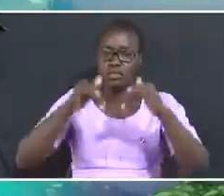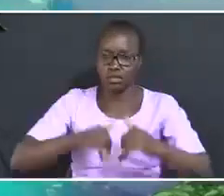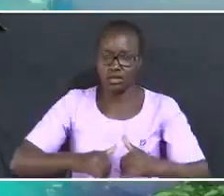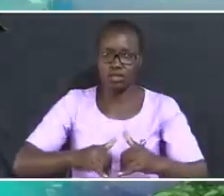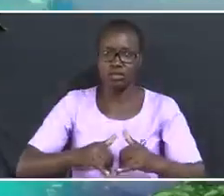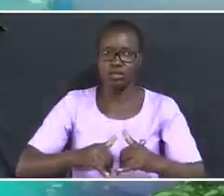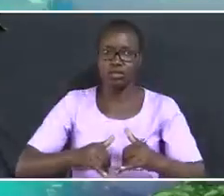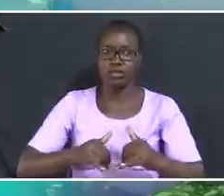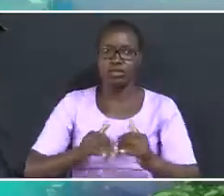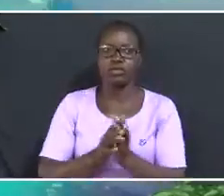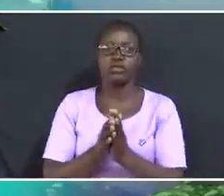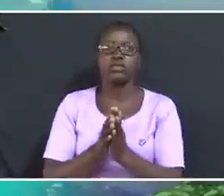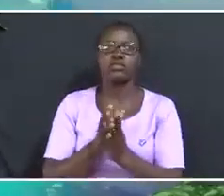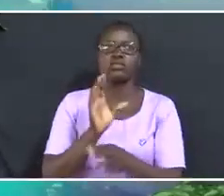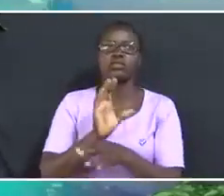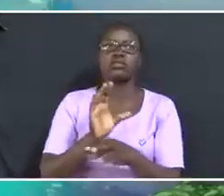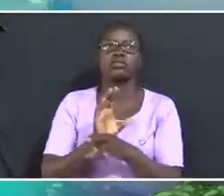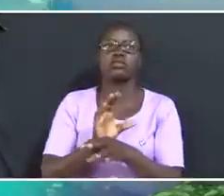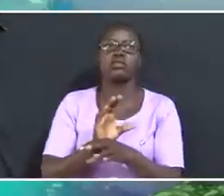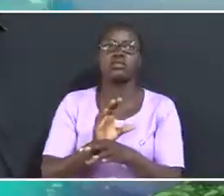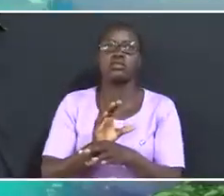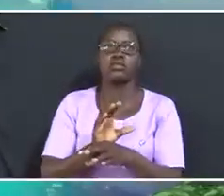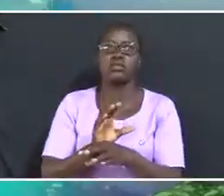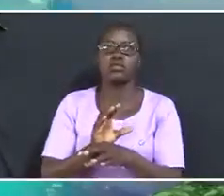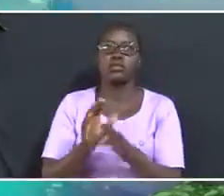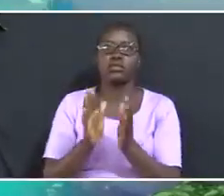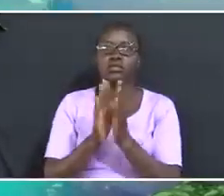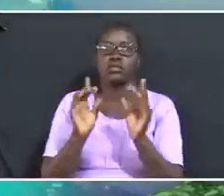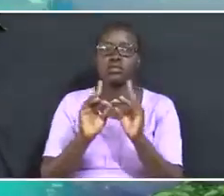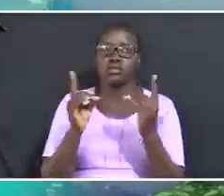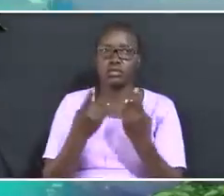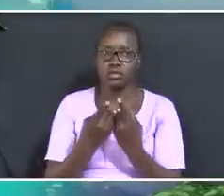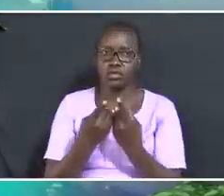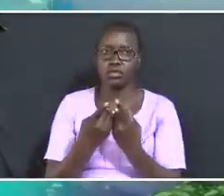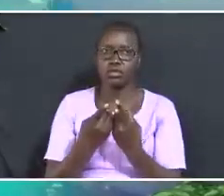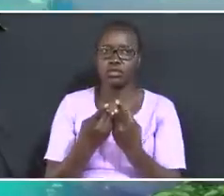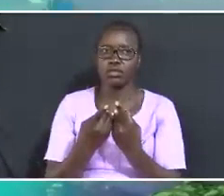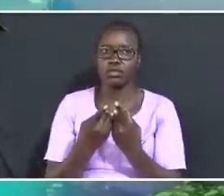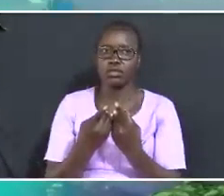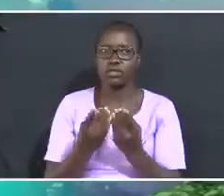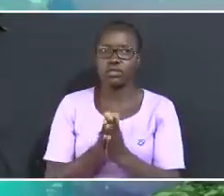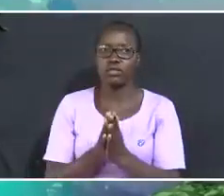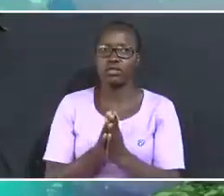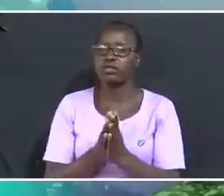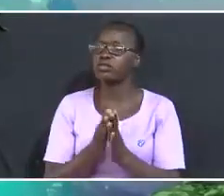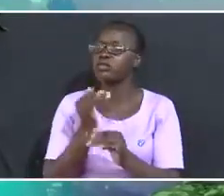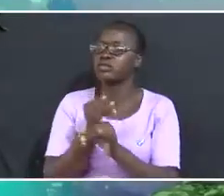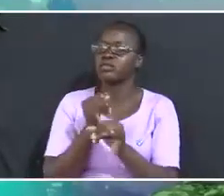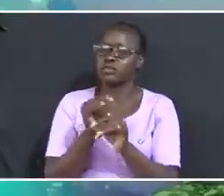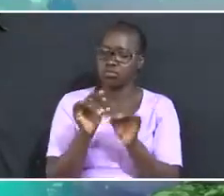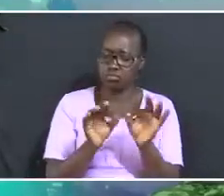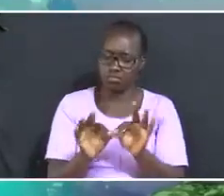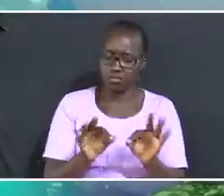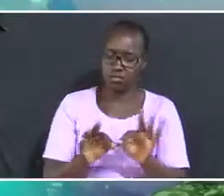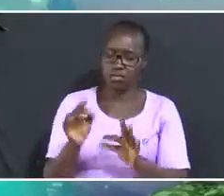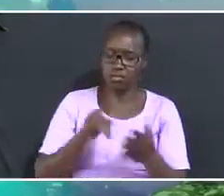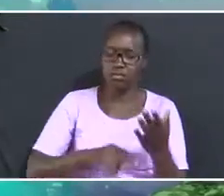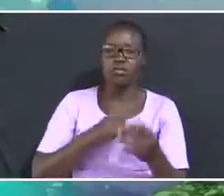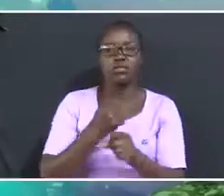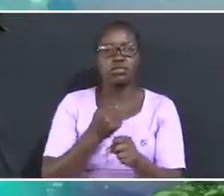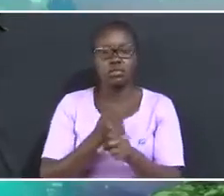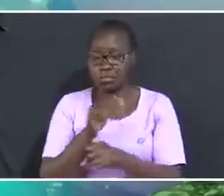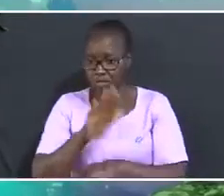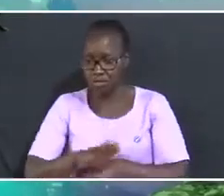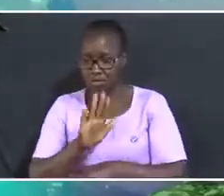and in the local church, a full-fledged department with job descriptions, what you do, your